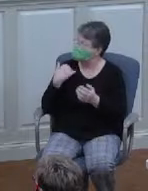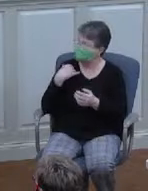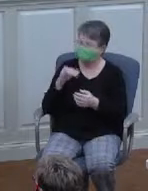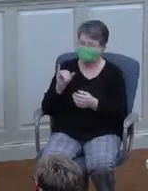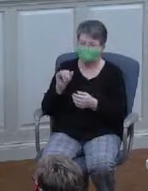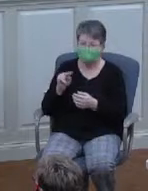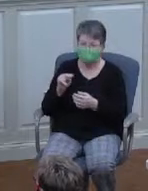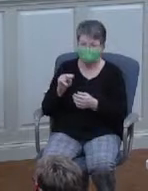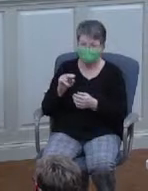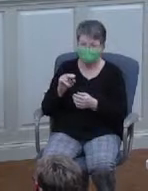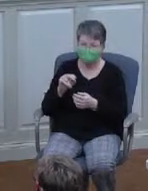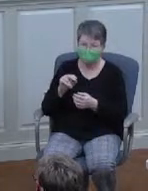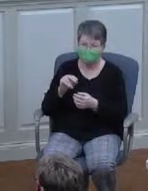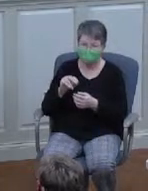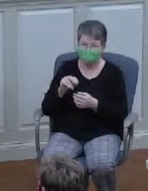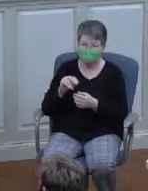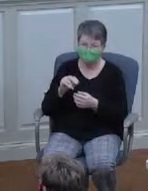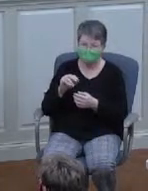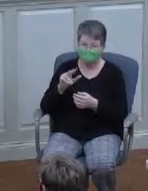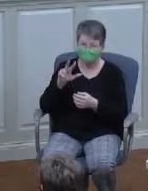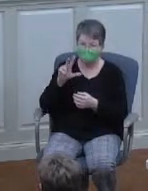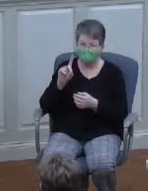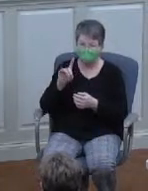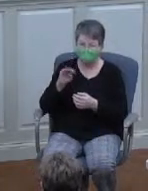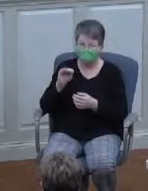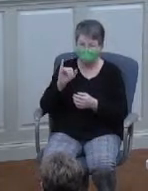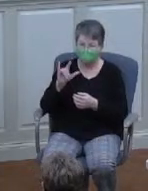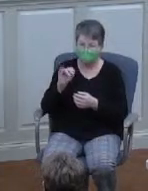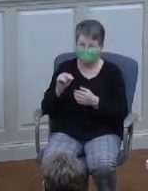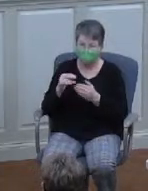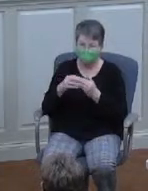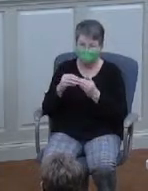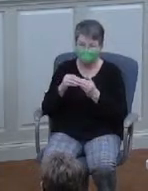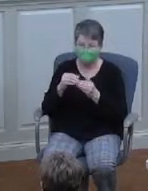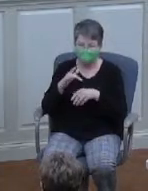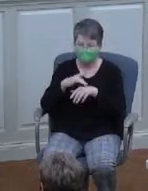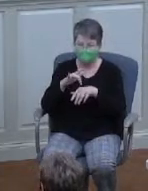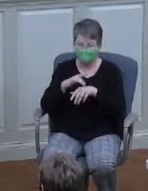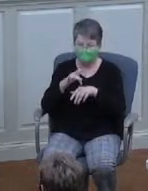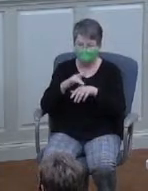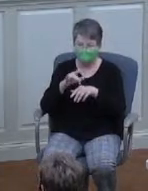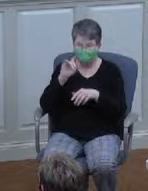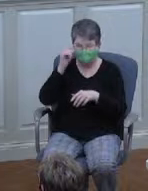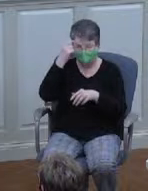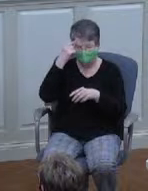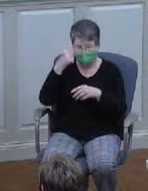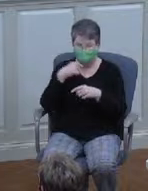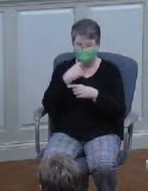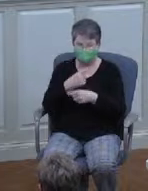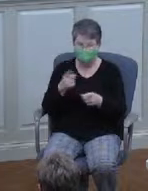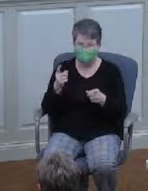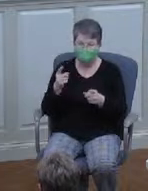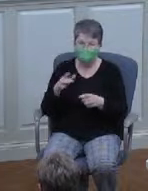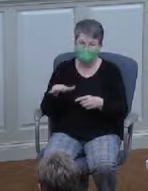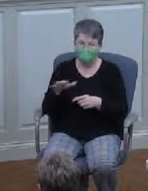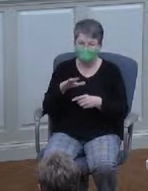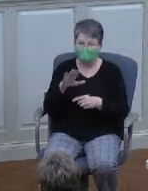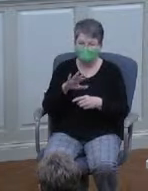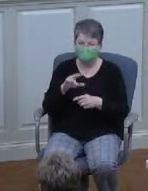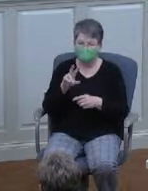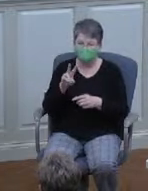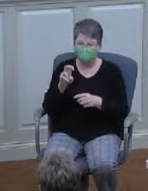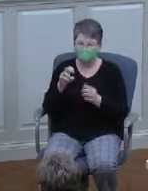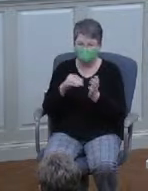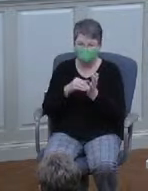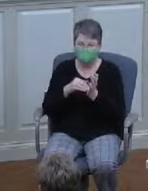January, Governor Beshear announced $38 million available for utility assistance across the state, and that translates to about $200,000